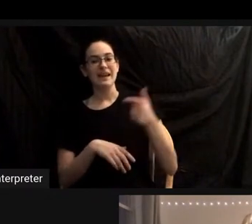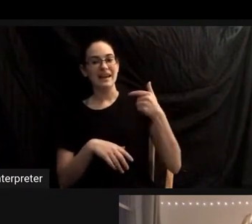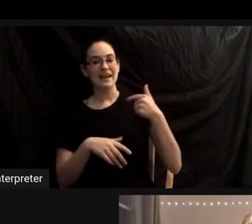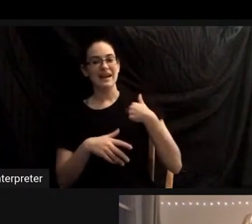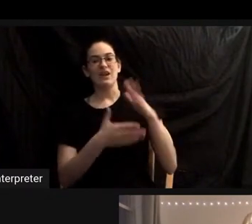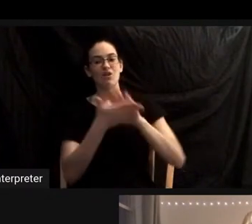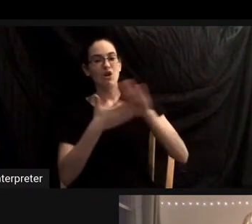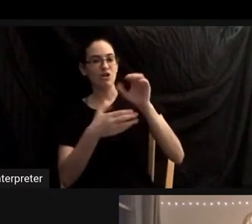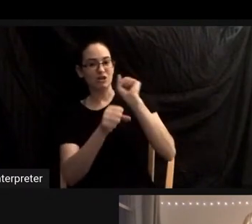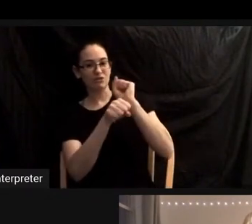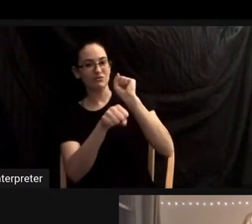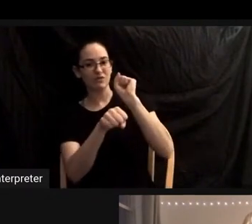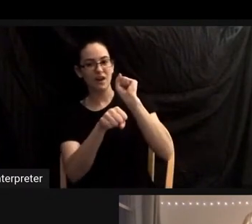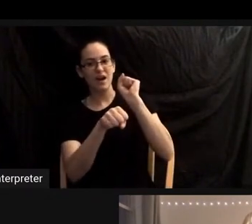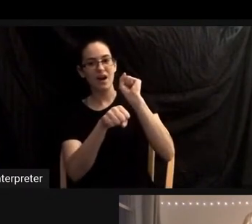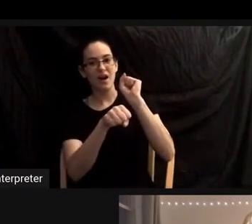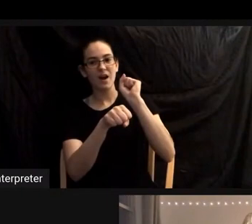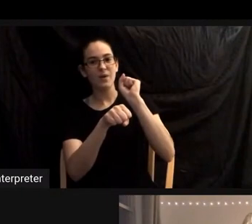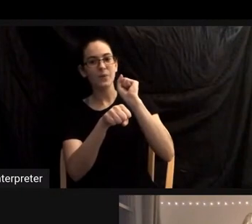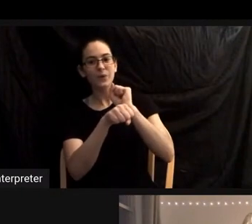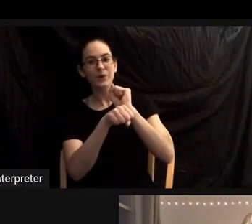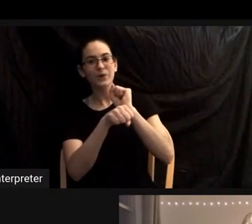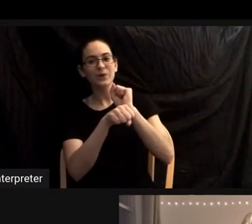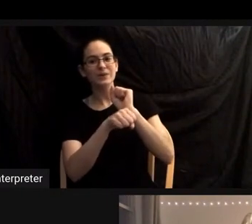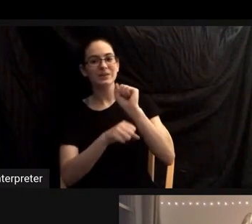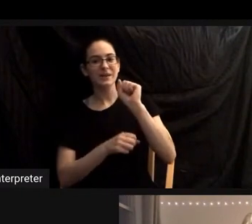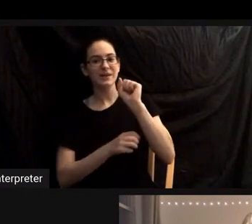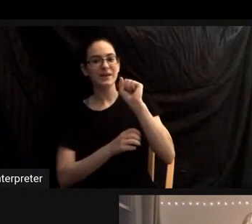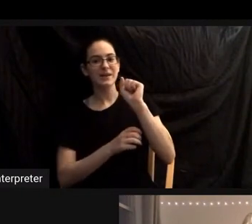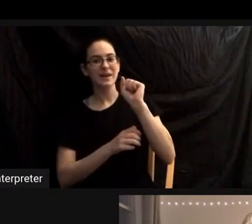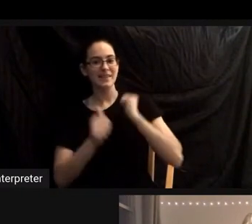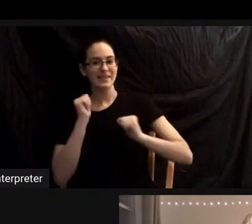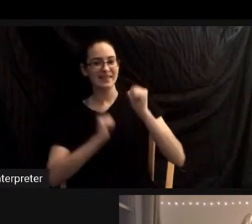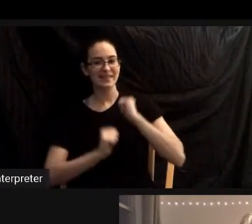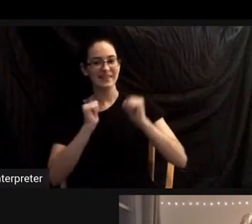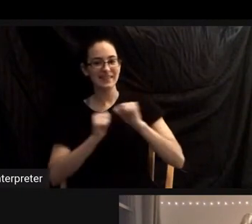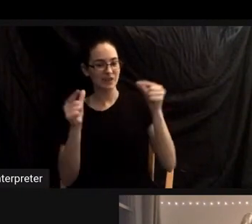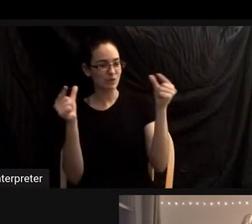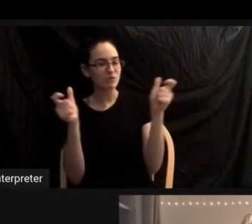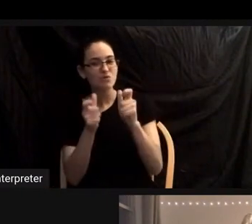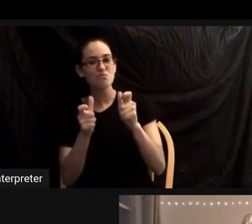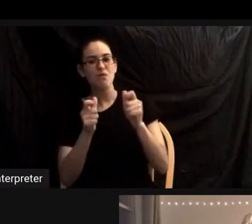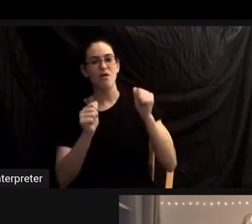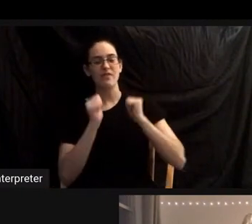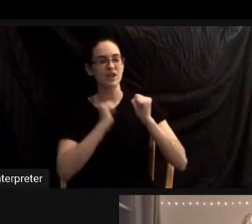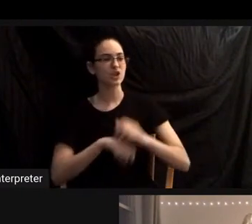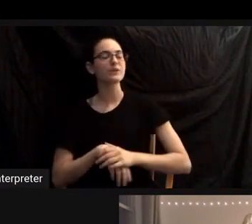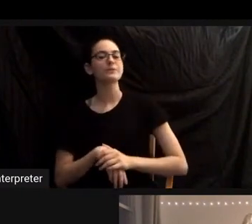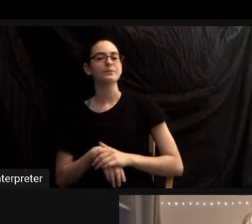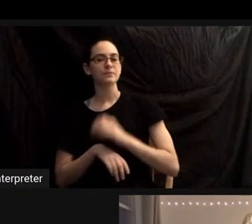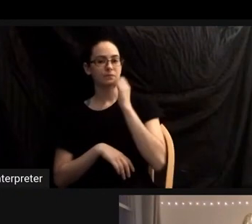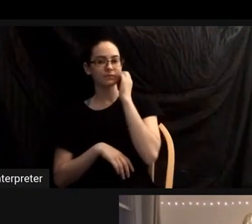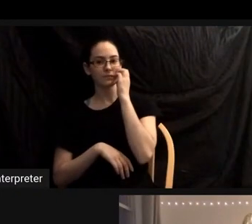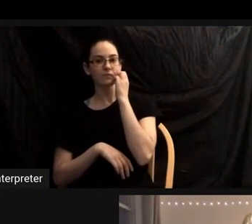so many ways, without people telling us, well, this is what you have to do. And so from there,